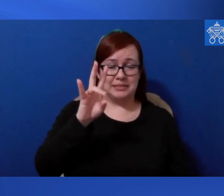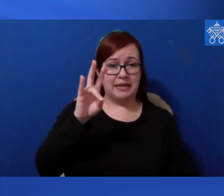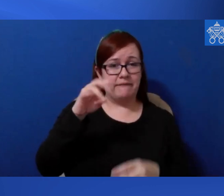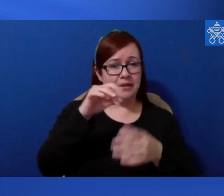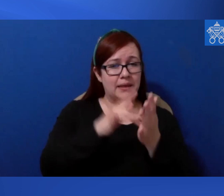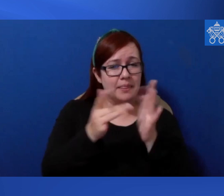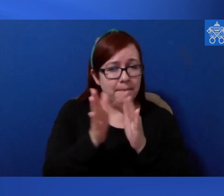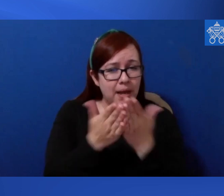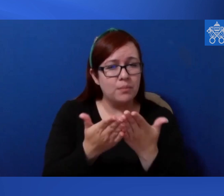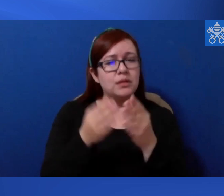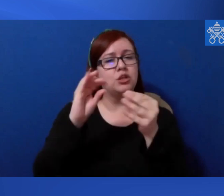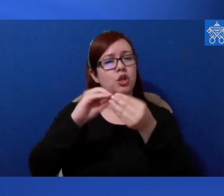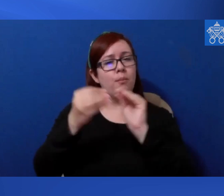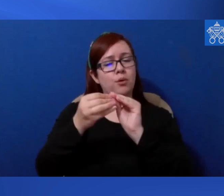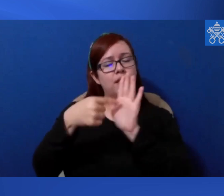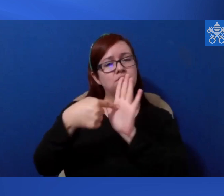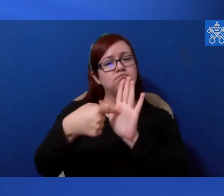in the assumptions of his question.